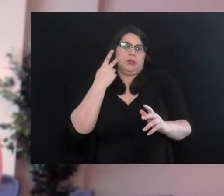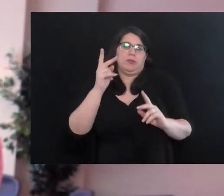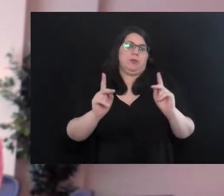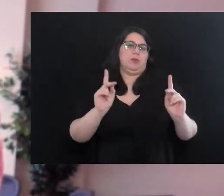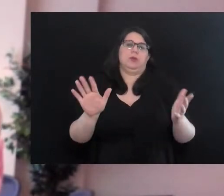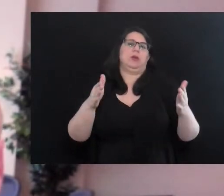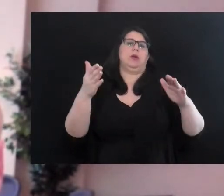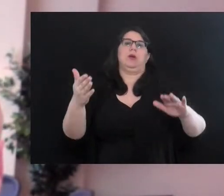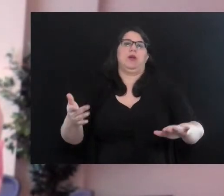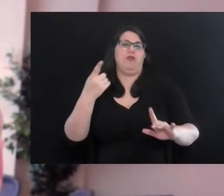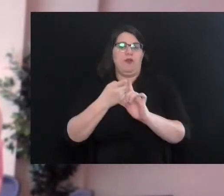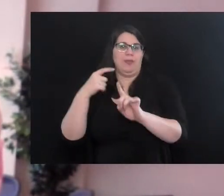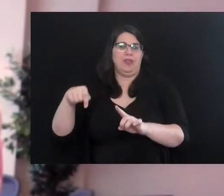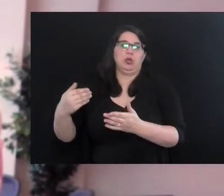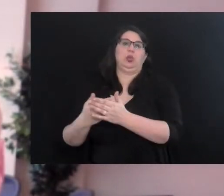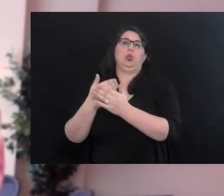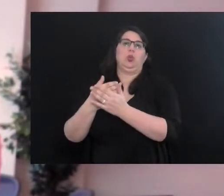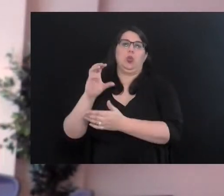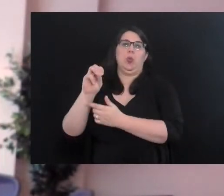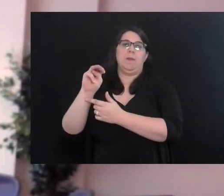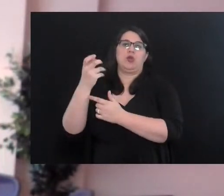new variant of COVID-19.